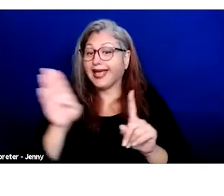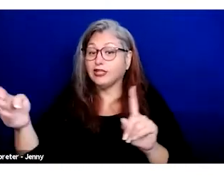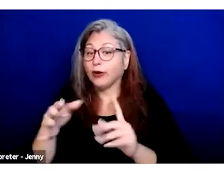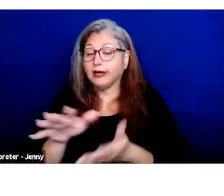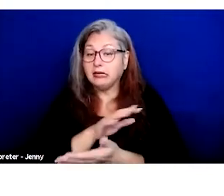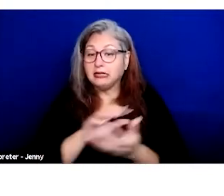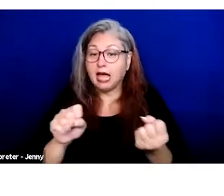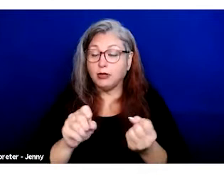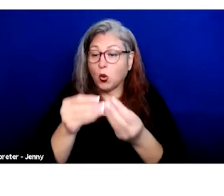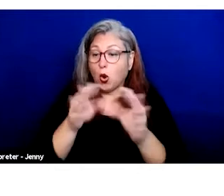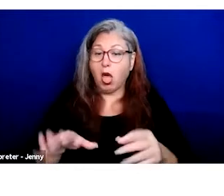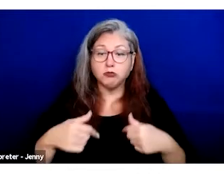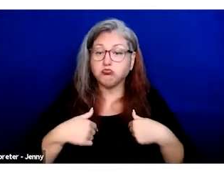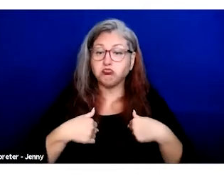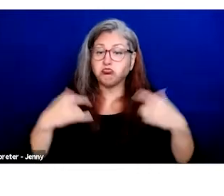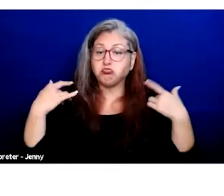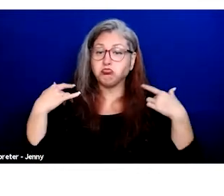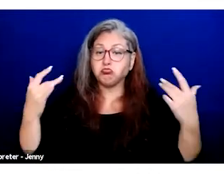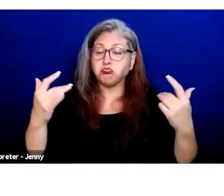damage or loss this may cause you.